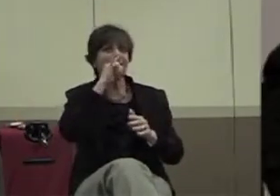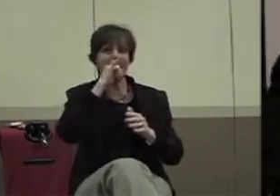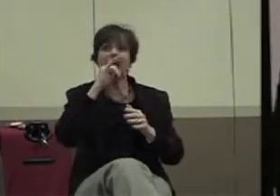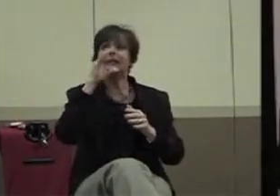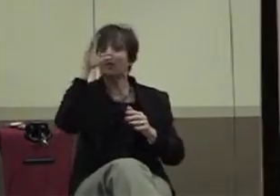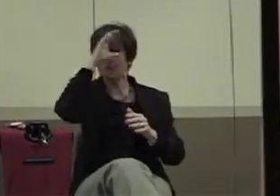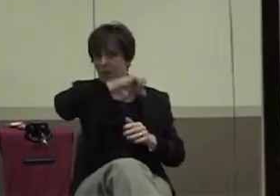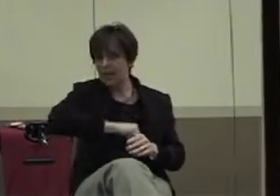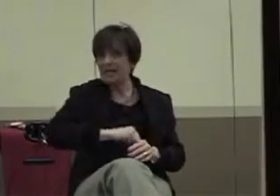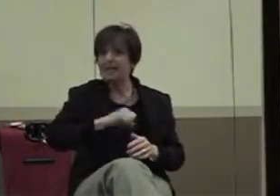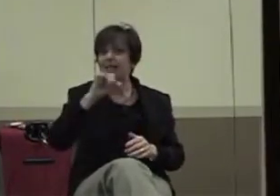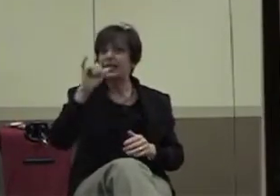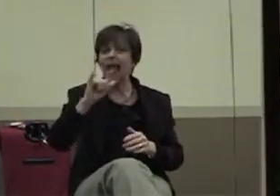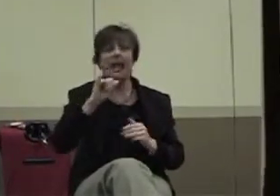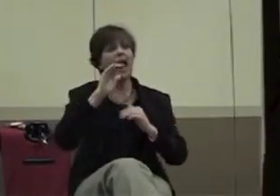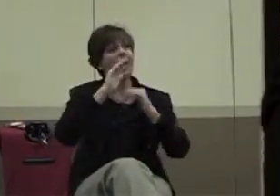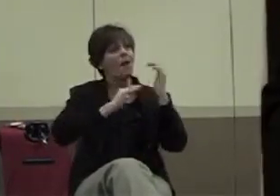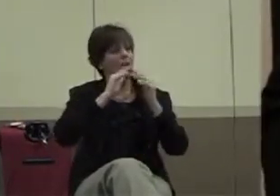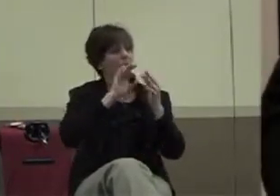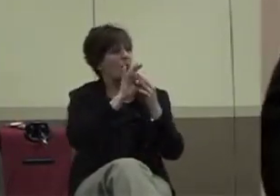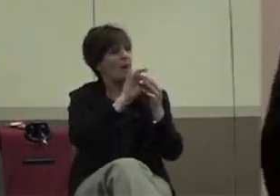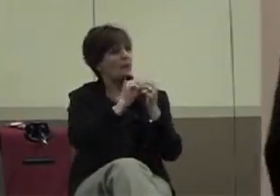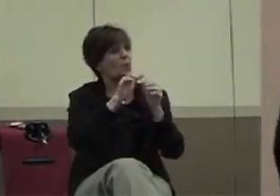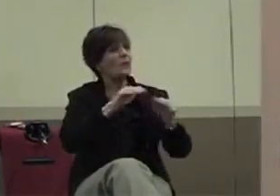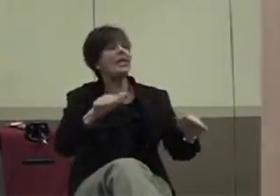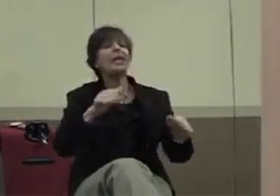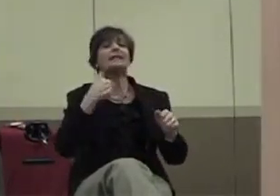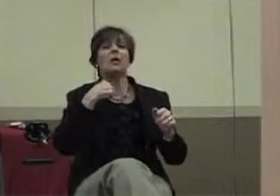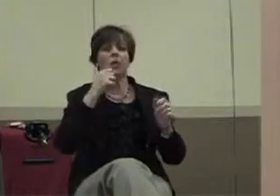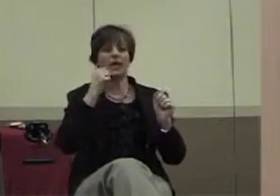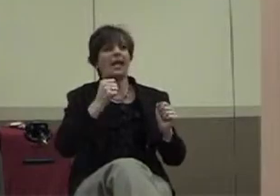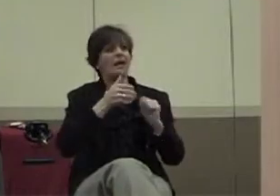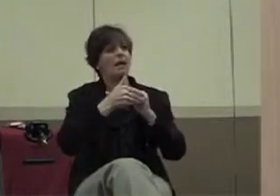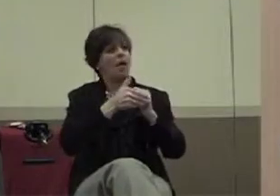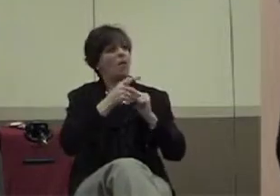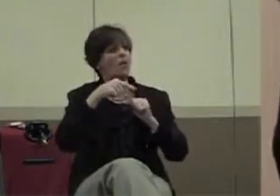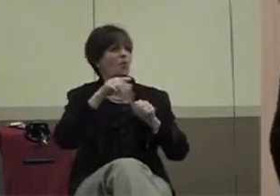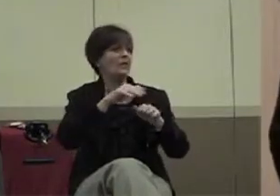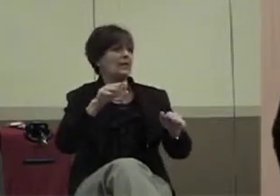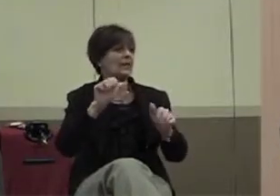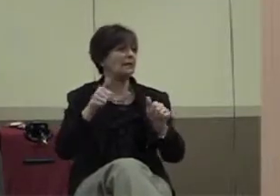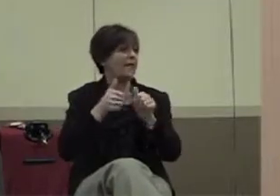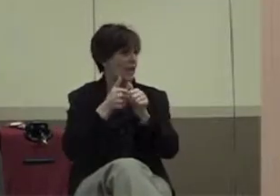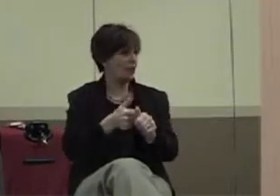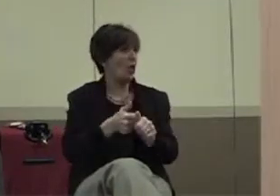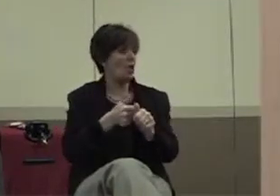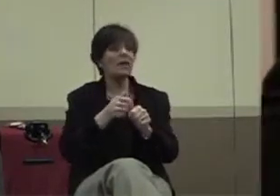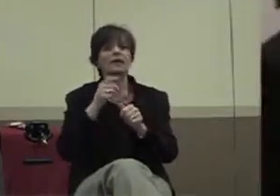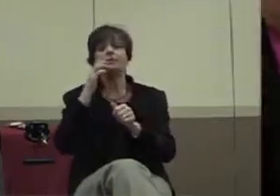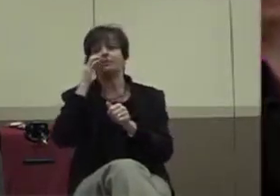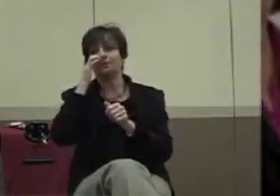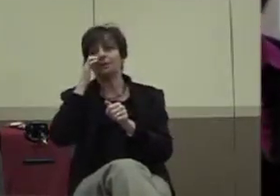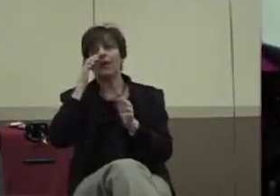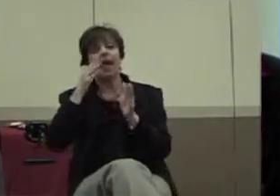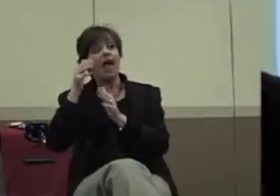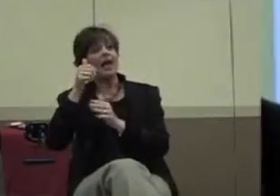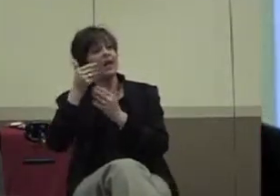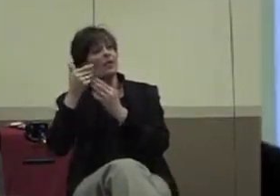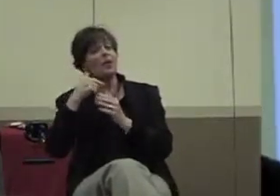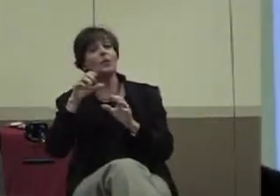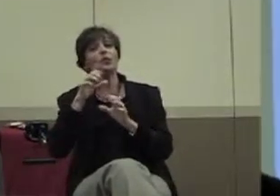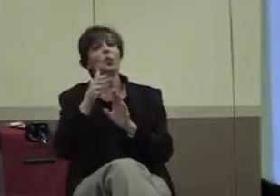builds a relationship with the kids, and we can get these kids caught up. So another thing that we can do is pre-teach